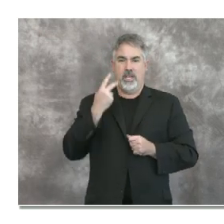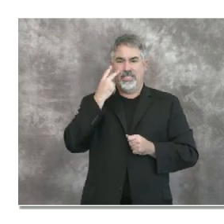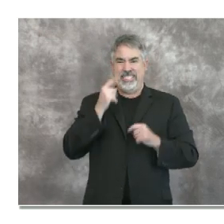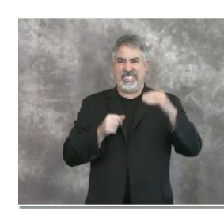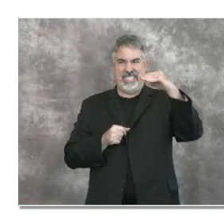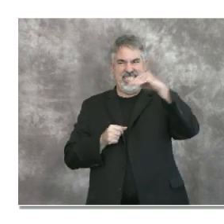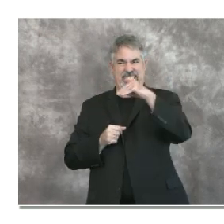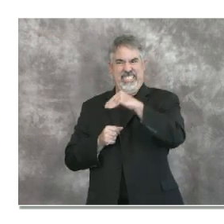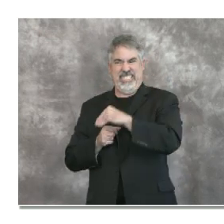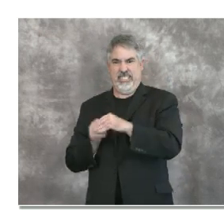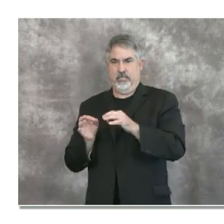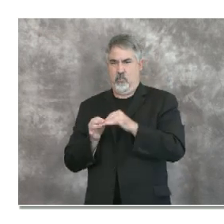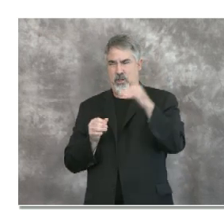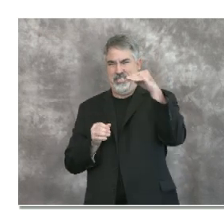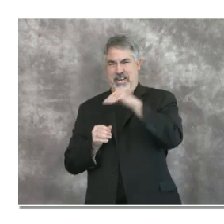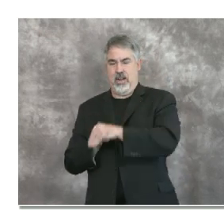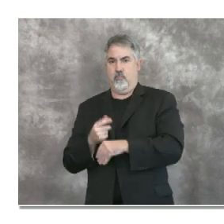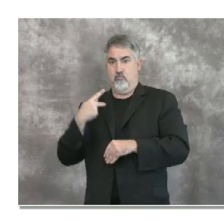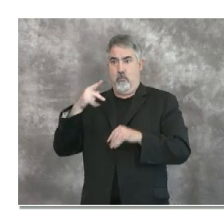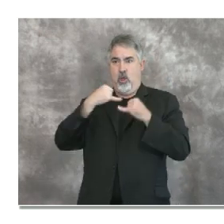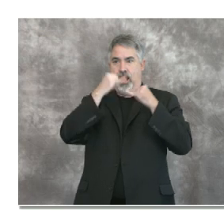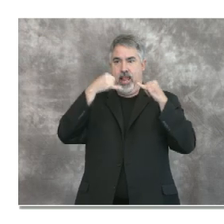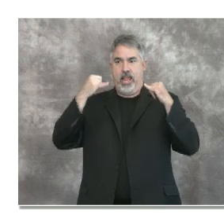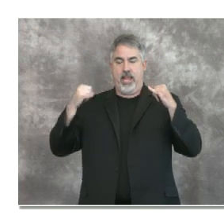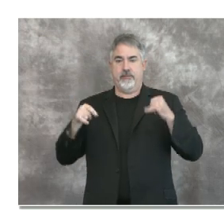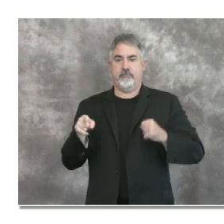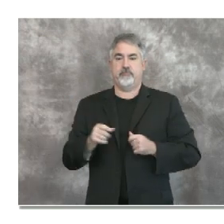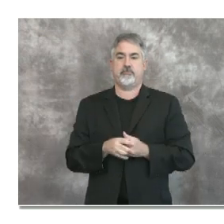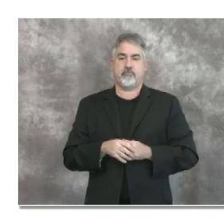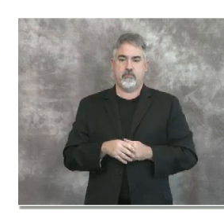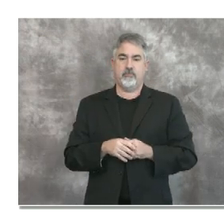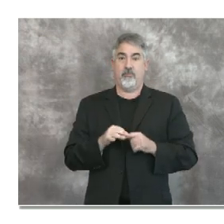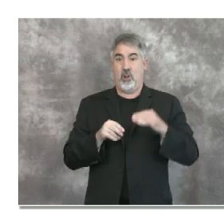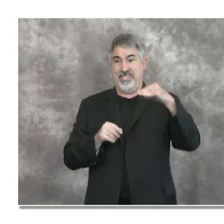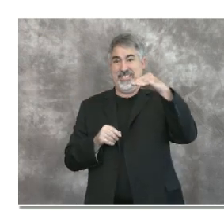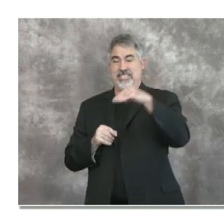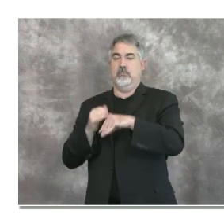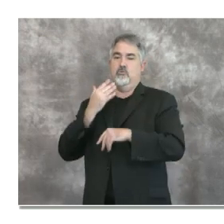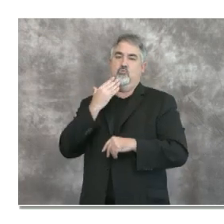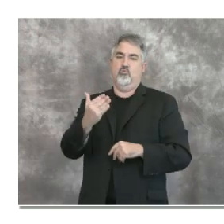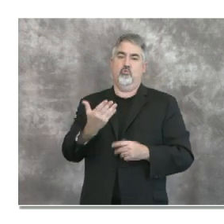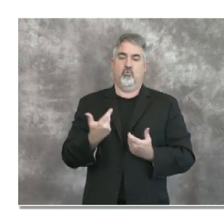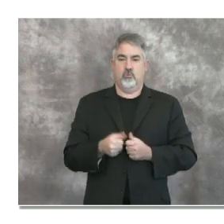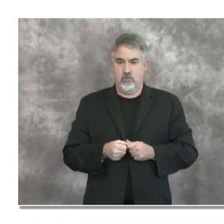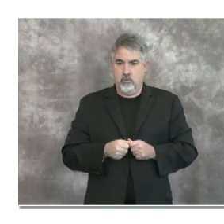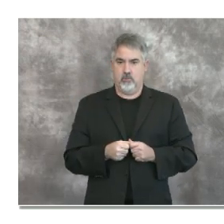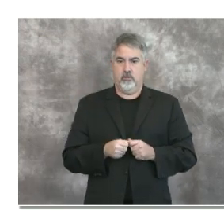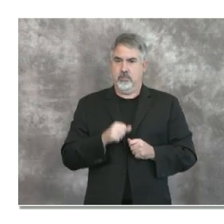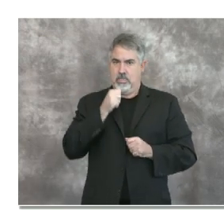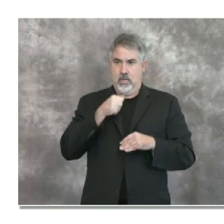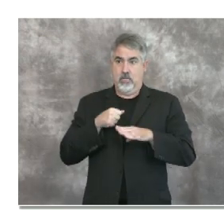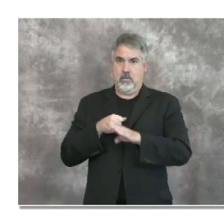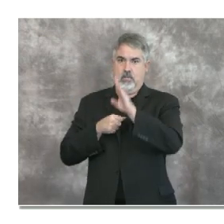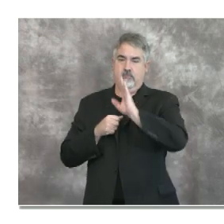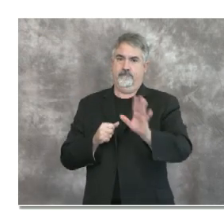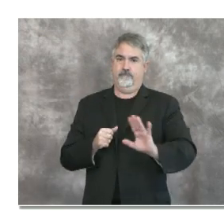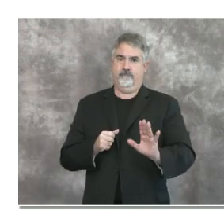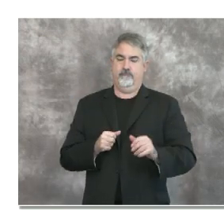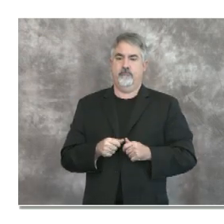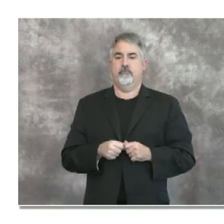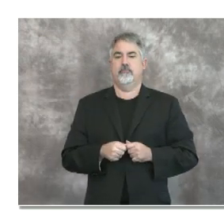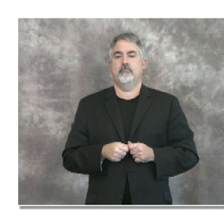downward, and we would like to see that continue to certainly not go up, at least hold steady, but preferably go